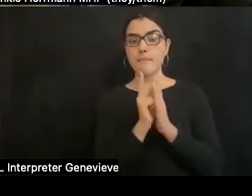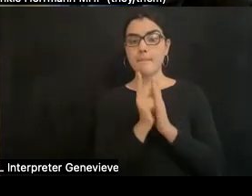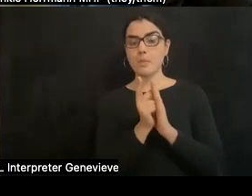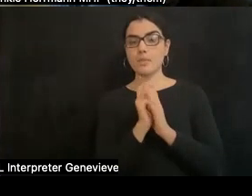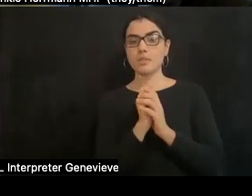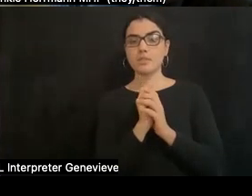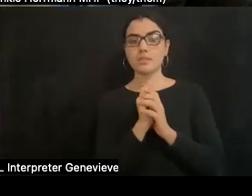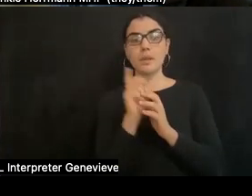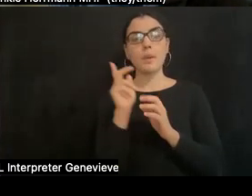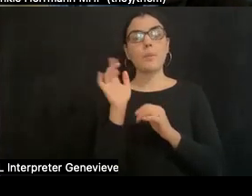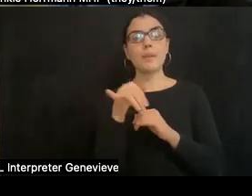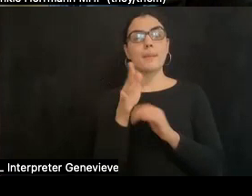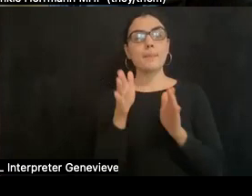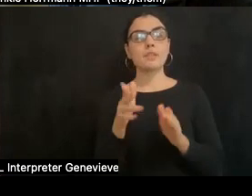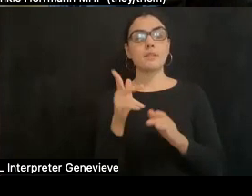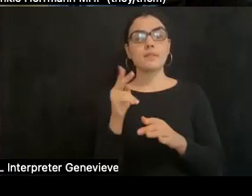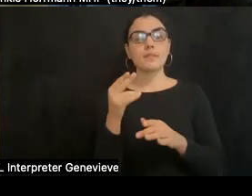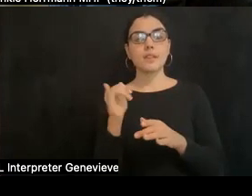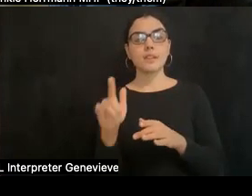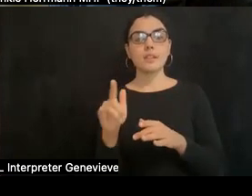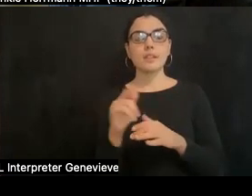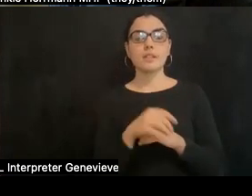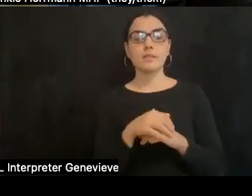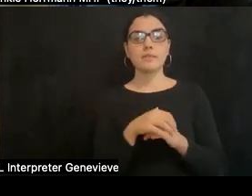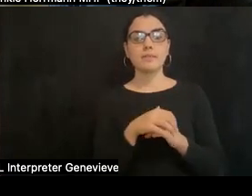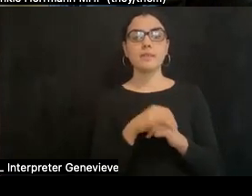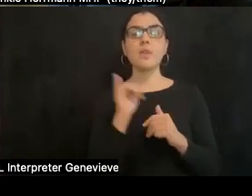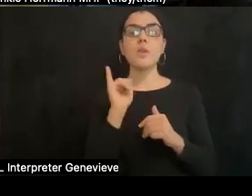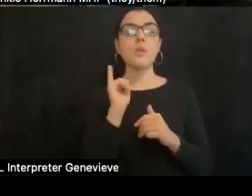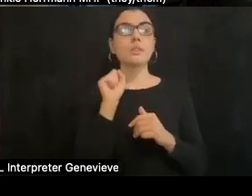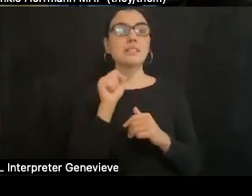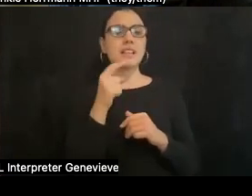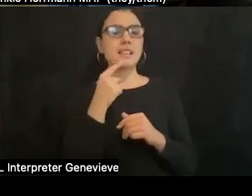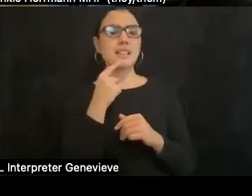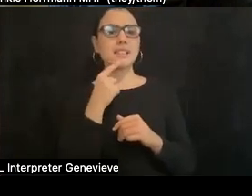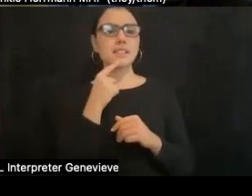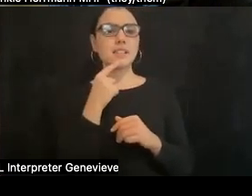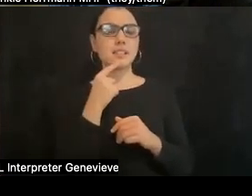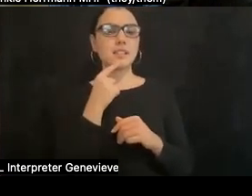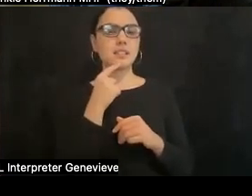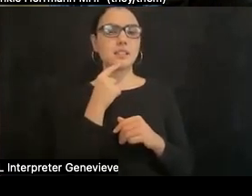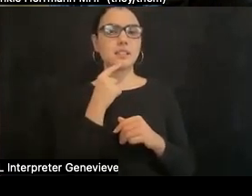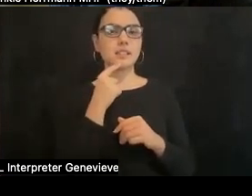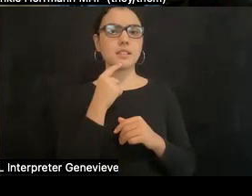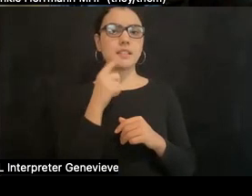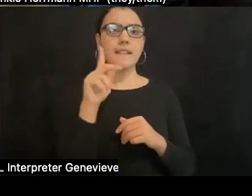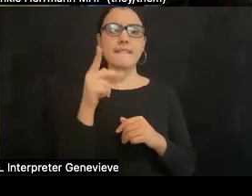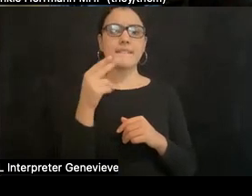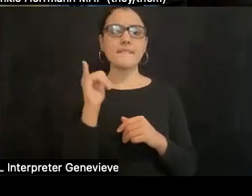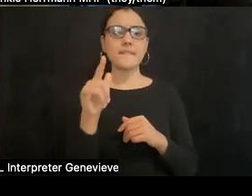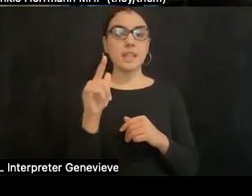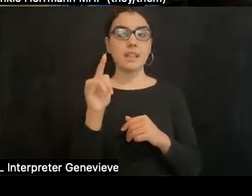Oh, Phil. Oh, sure. Yeah. Oh, yes. I think they said that they were. Phil is